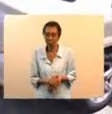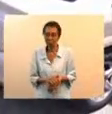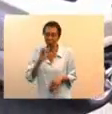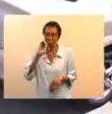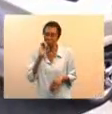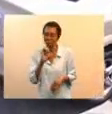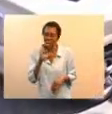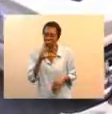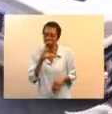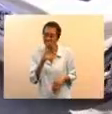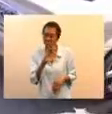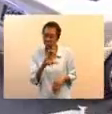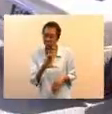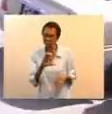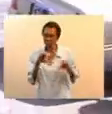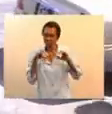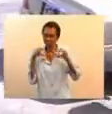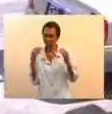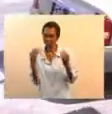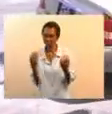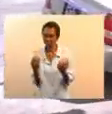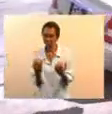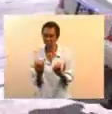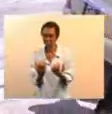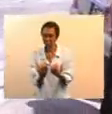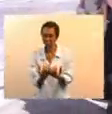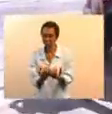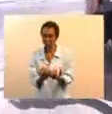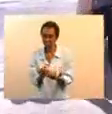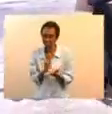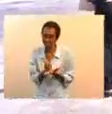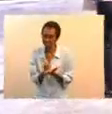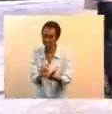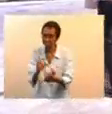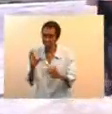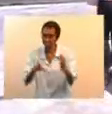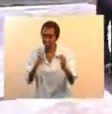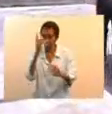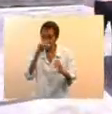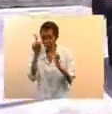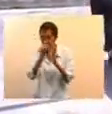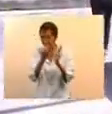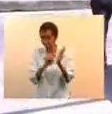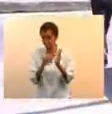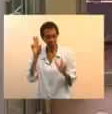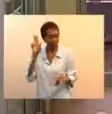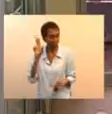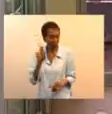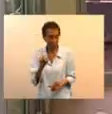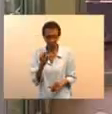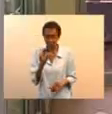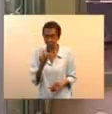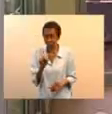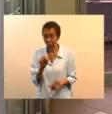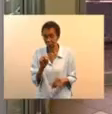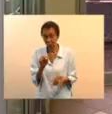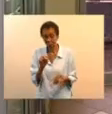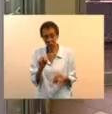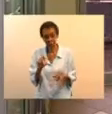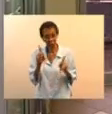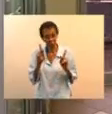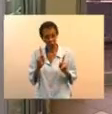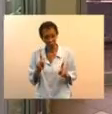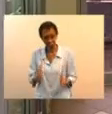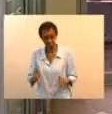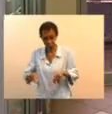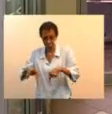not at this time have parking facilities for attorneys or persons attending court or mediation. You should